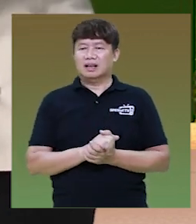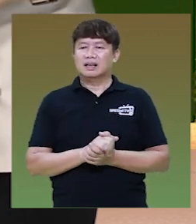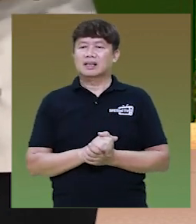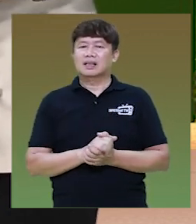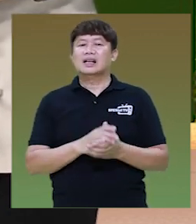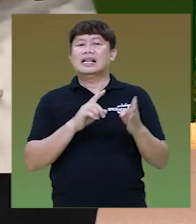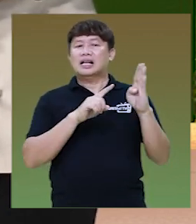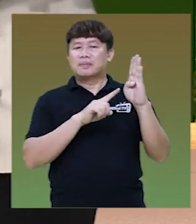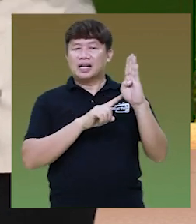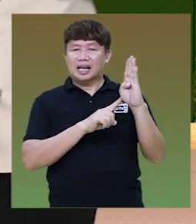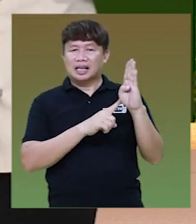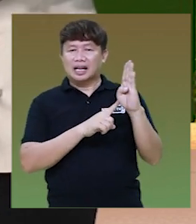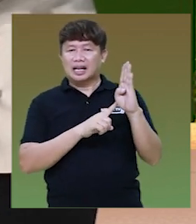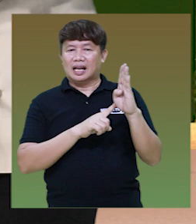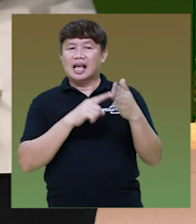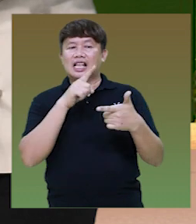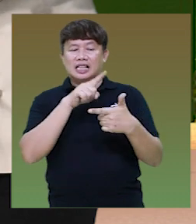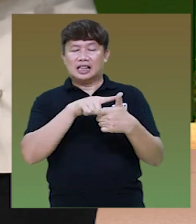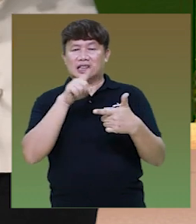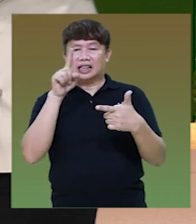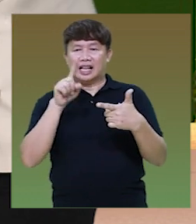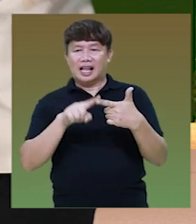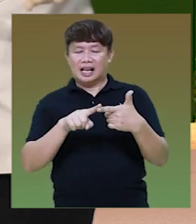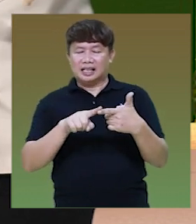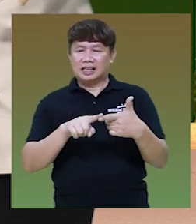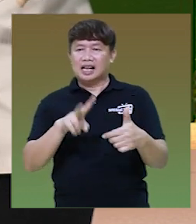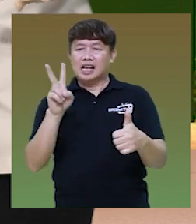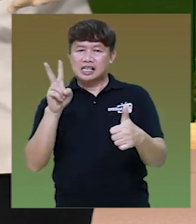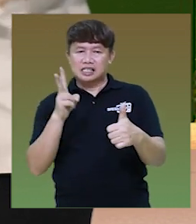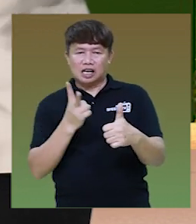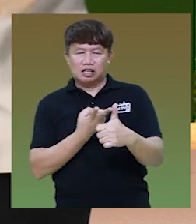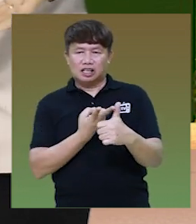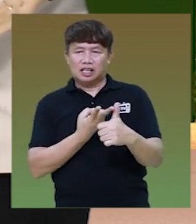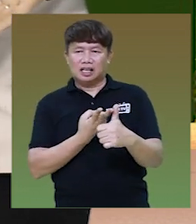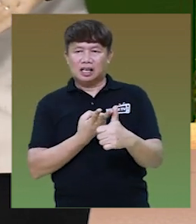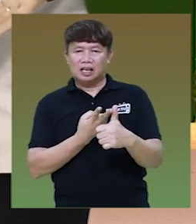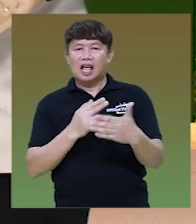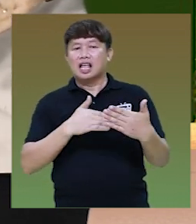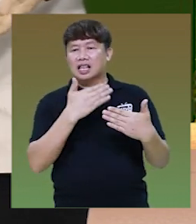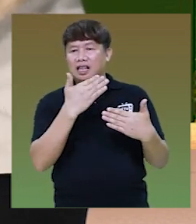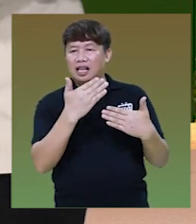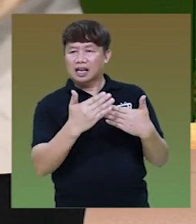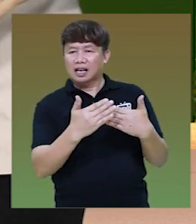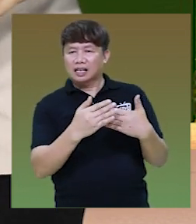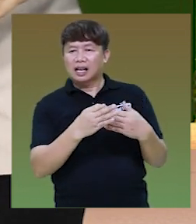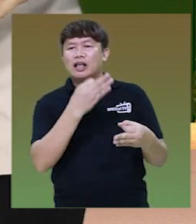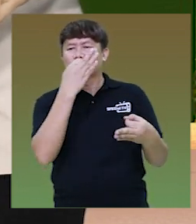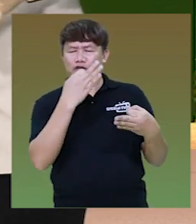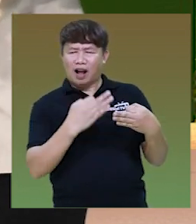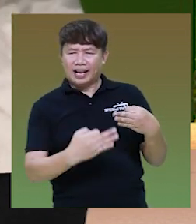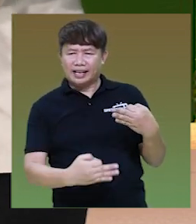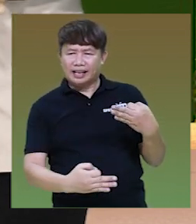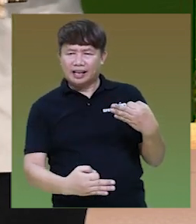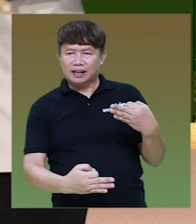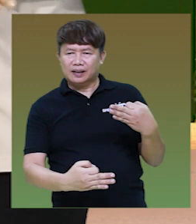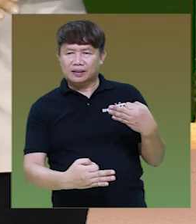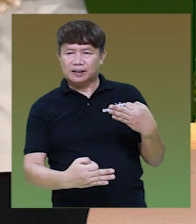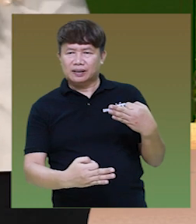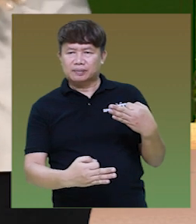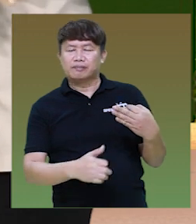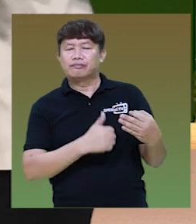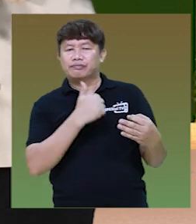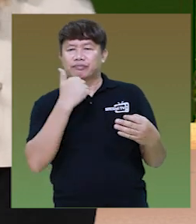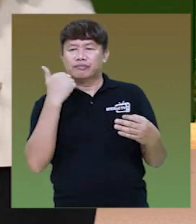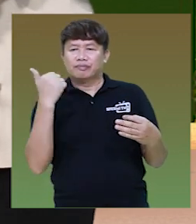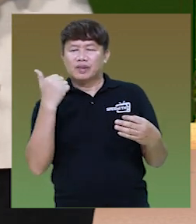In the beginning, then, secondly, afterwards, and finally are other